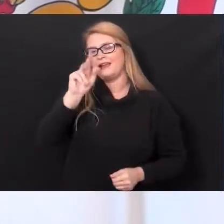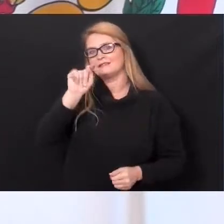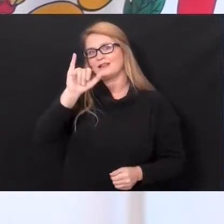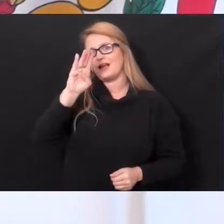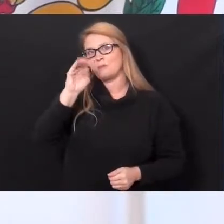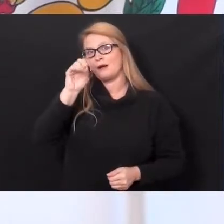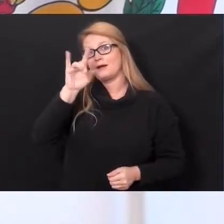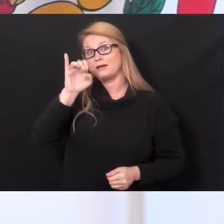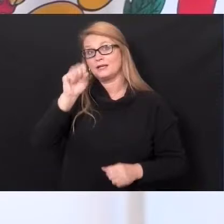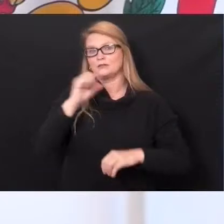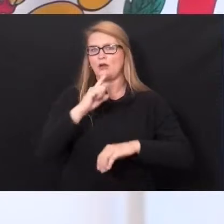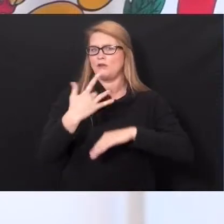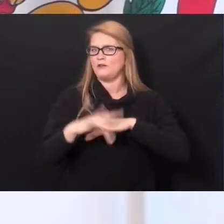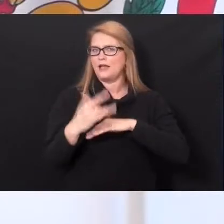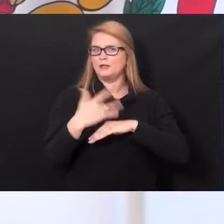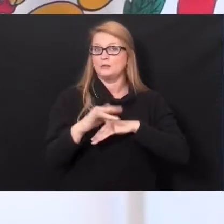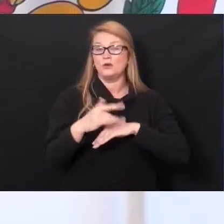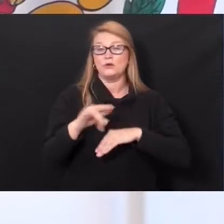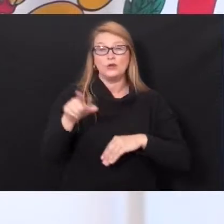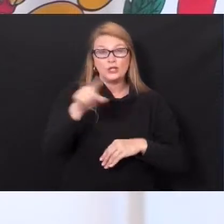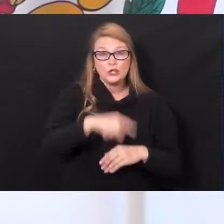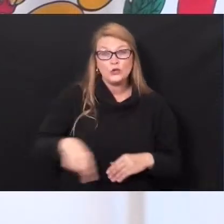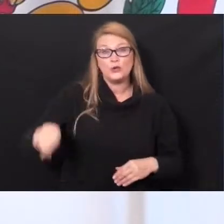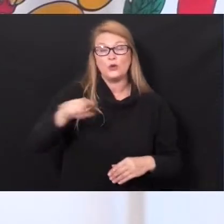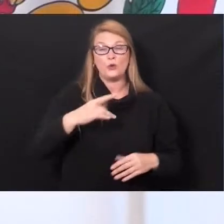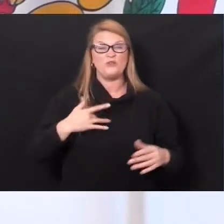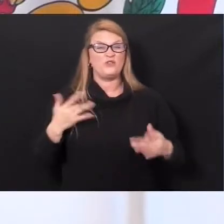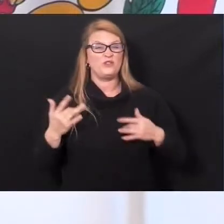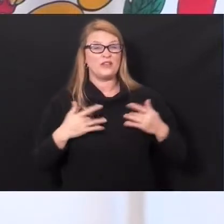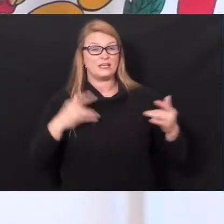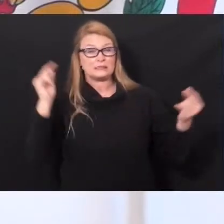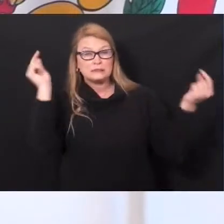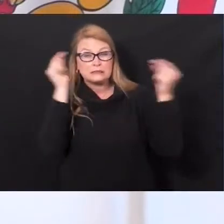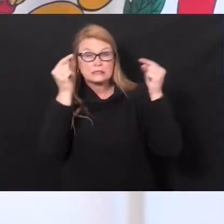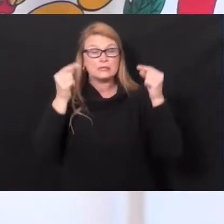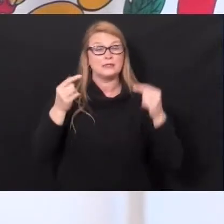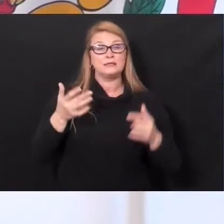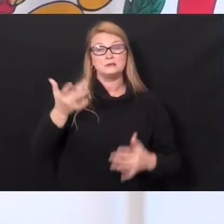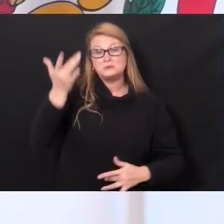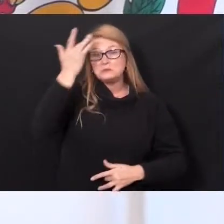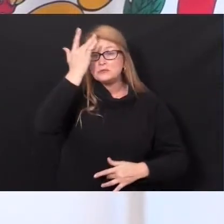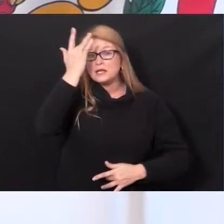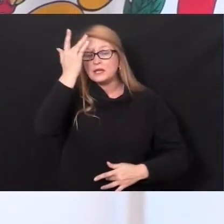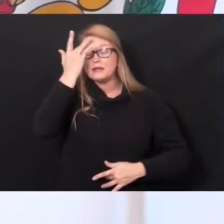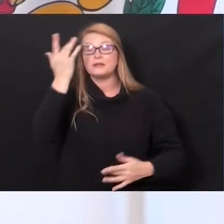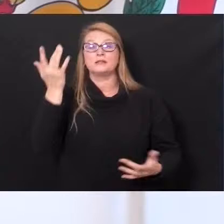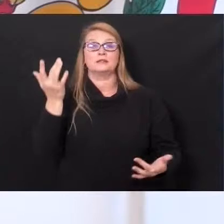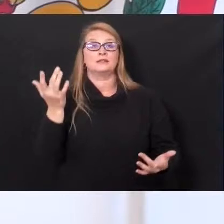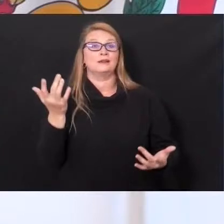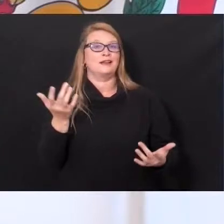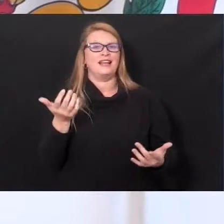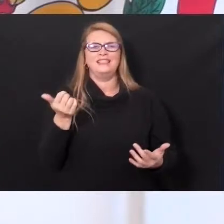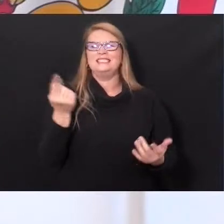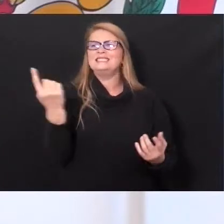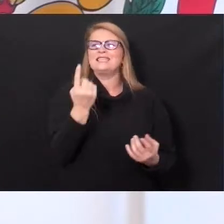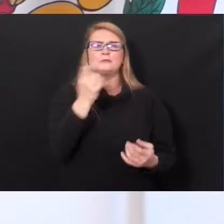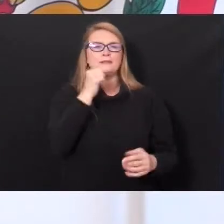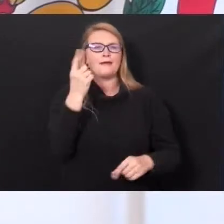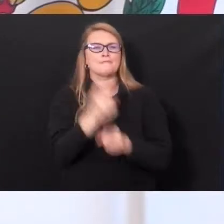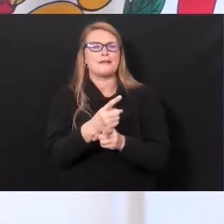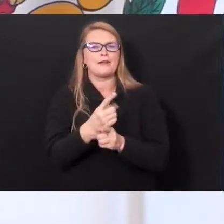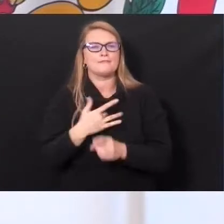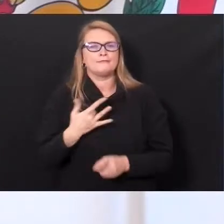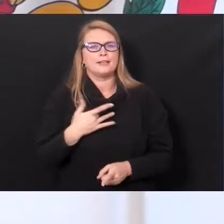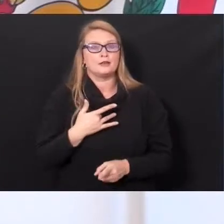are available. If you feel the least bit sick and you are just unusual, and